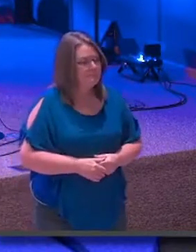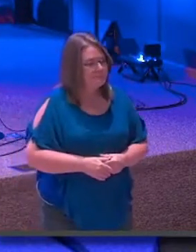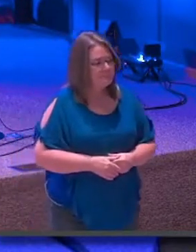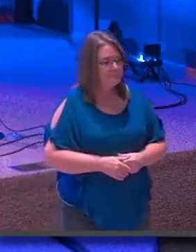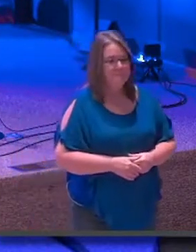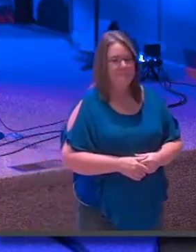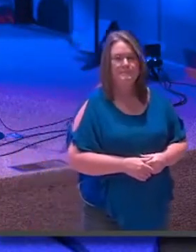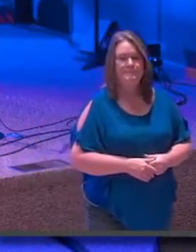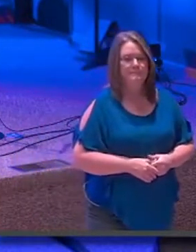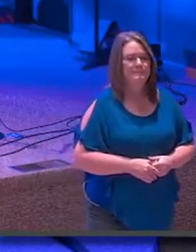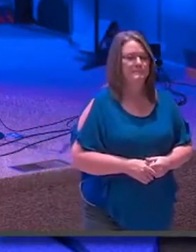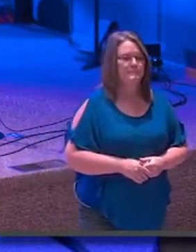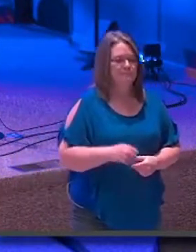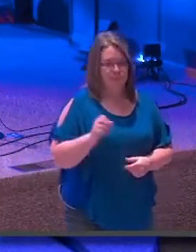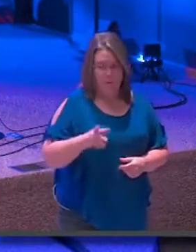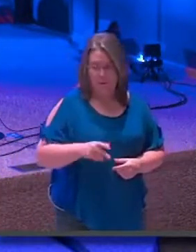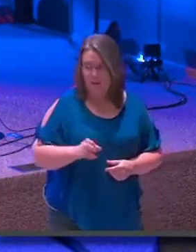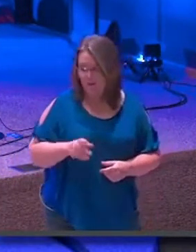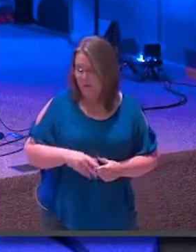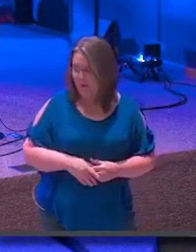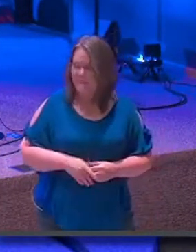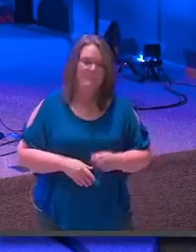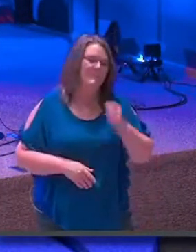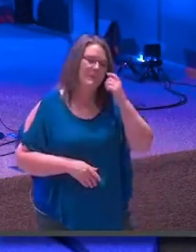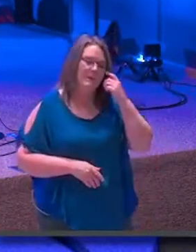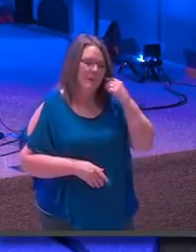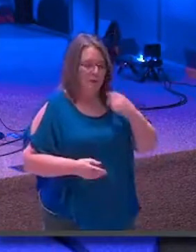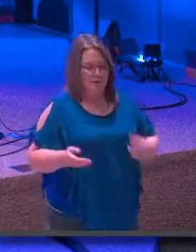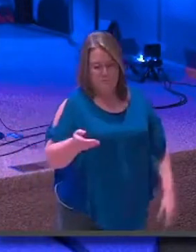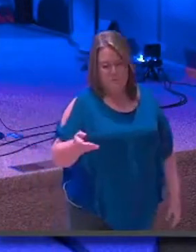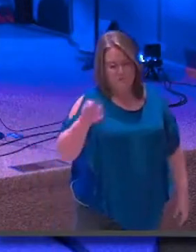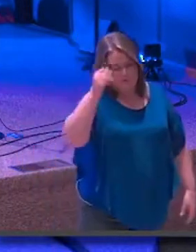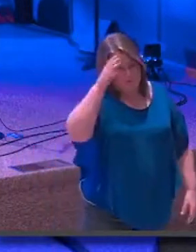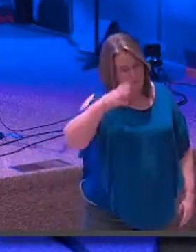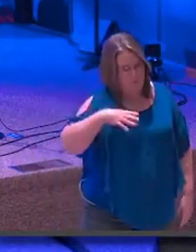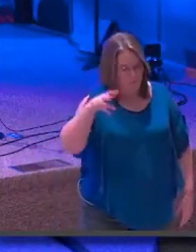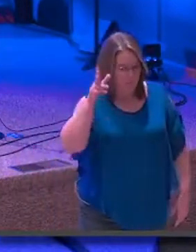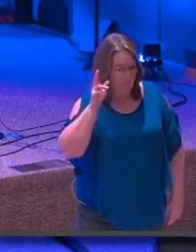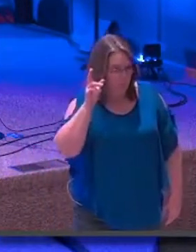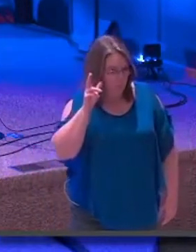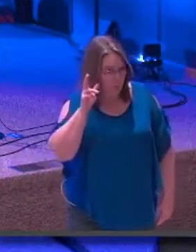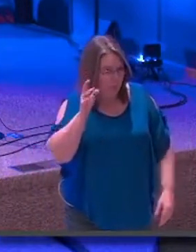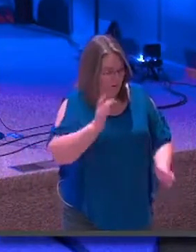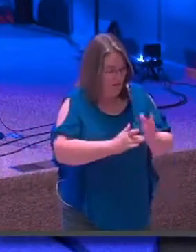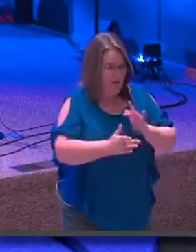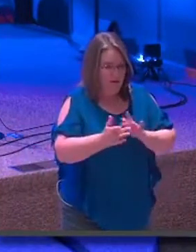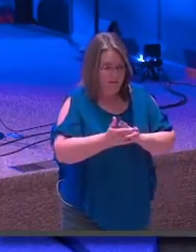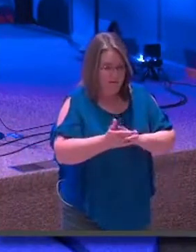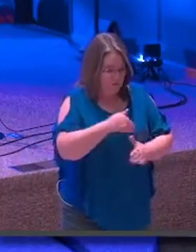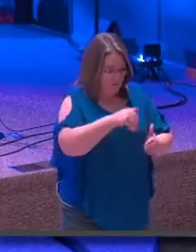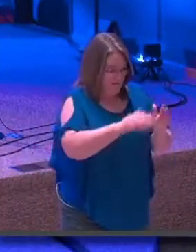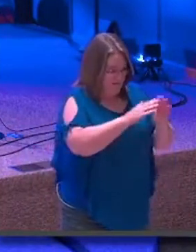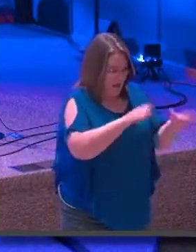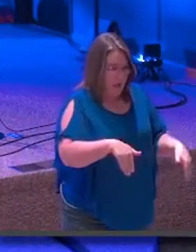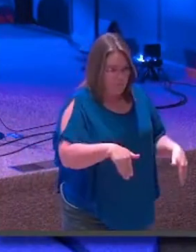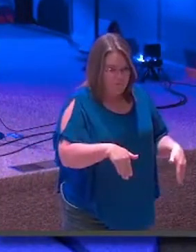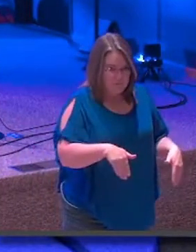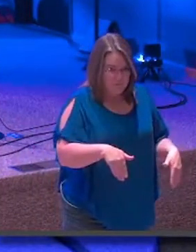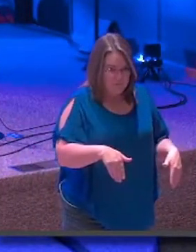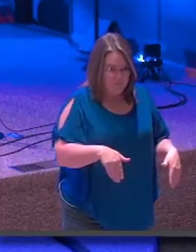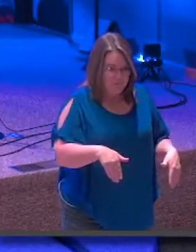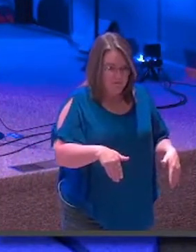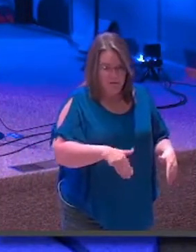Yeah, okay. So these four men heard that Jesus was in the house. A bunch of other